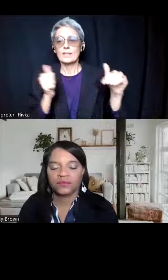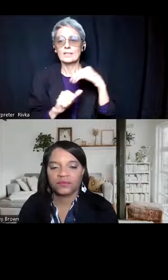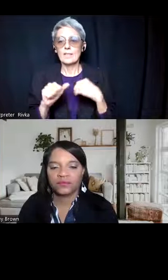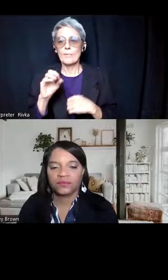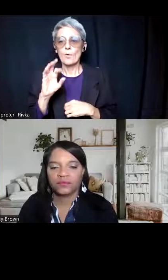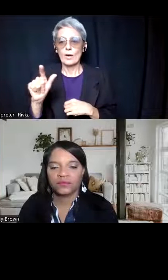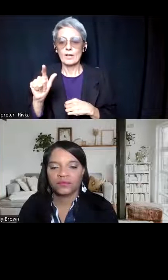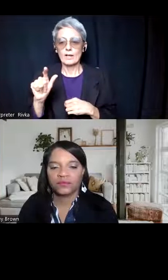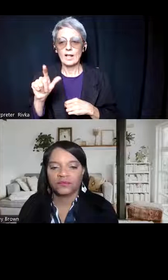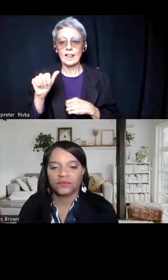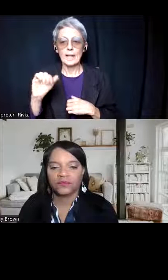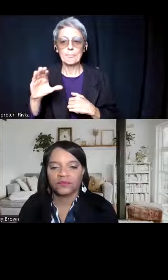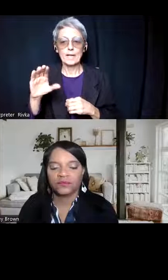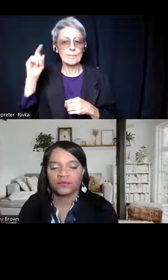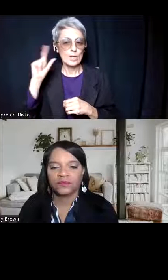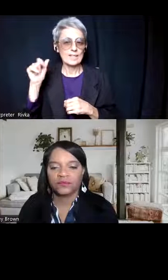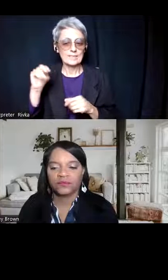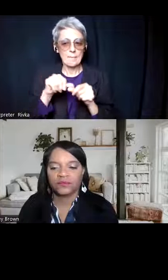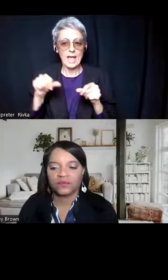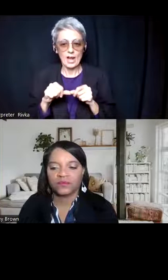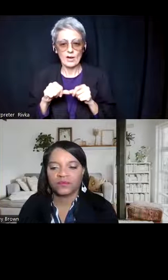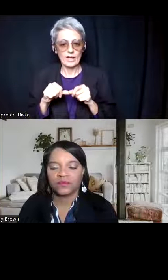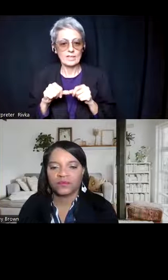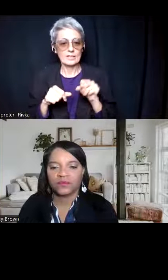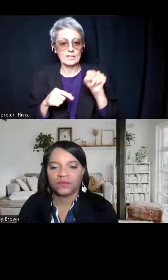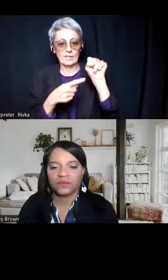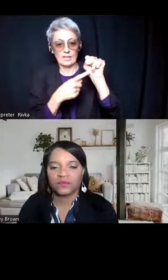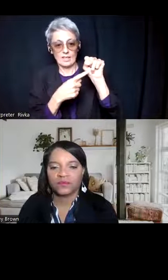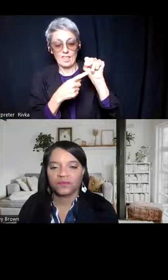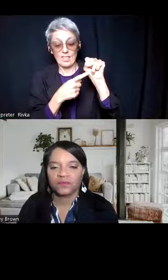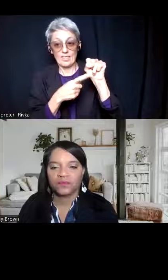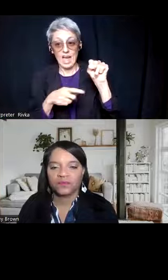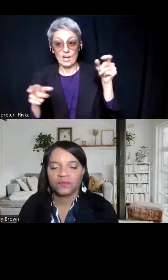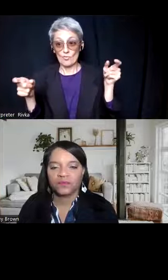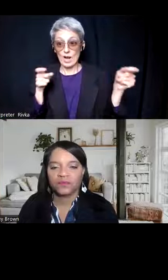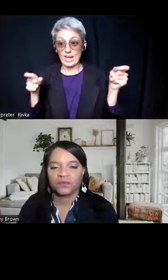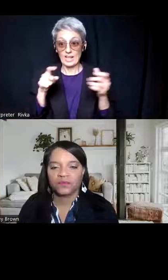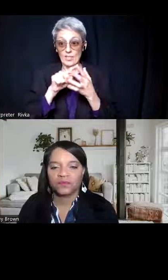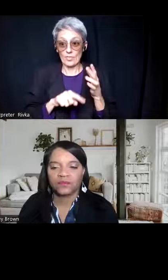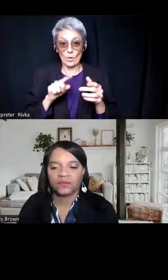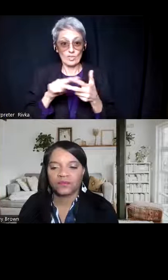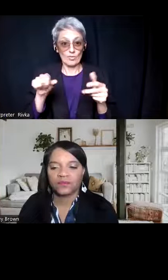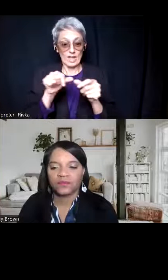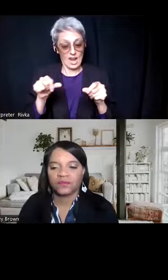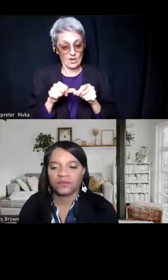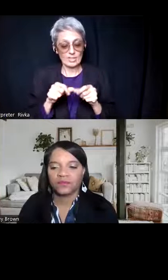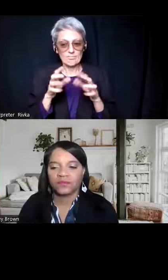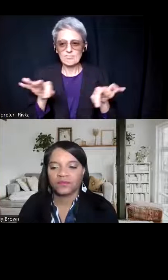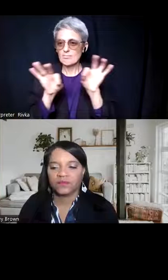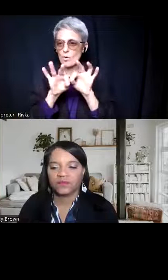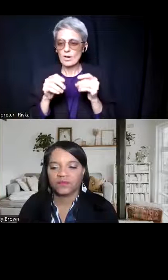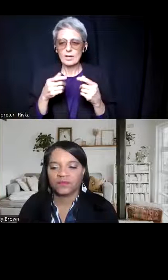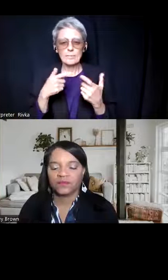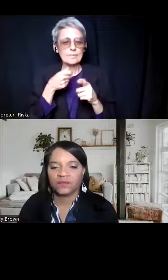areas. This regulation is very important because sometimes we can have all sorts of things happen in our life. We're tired, we're exhausted,